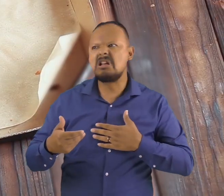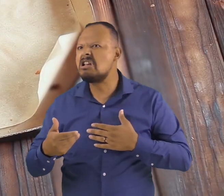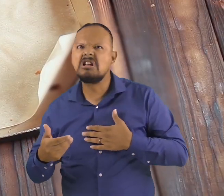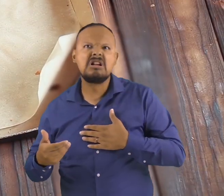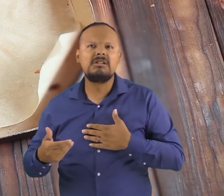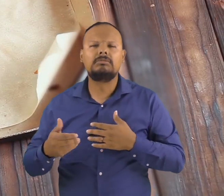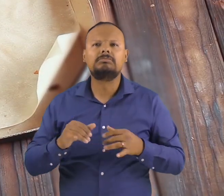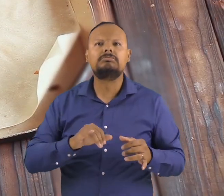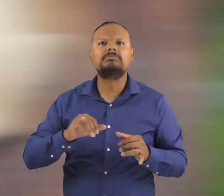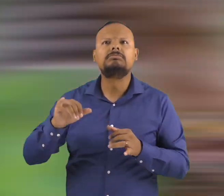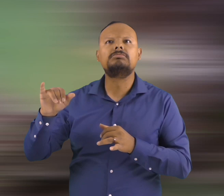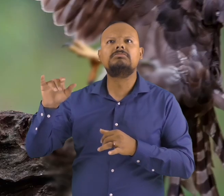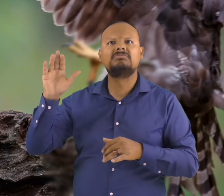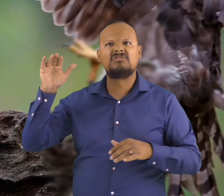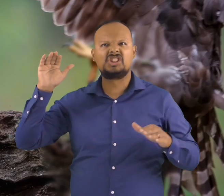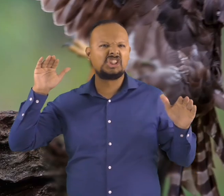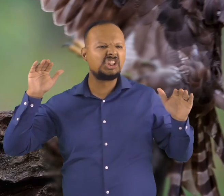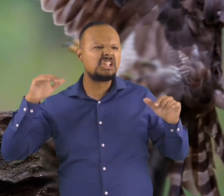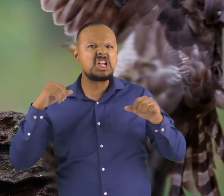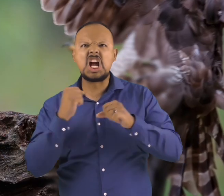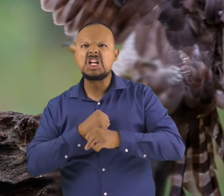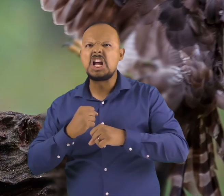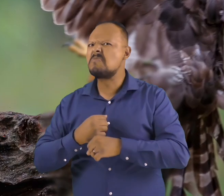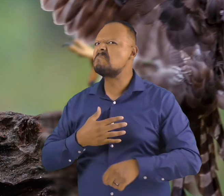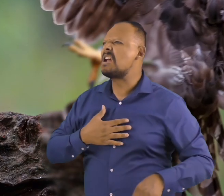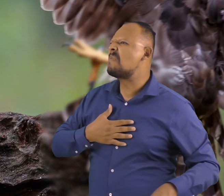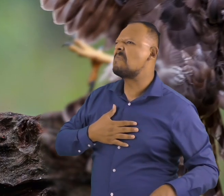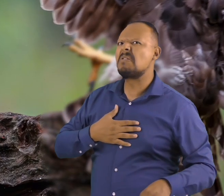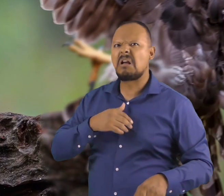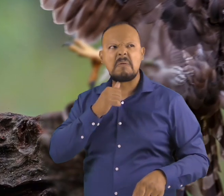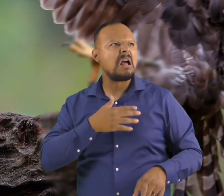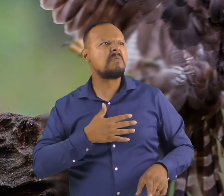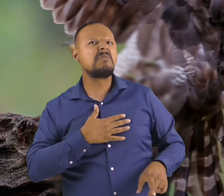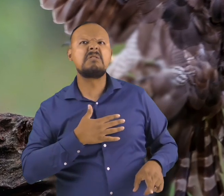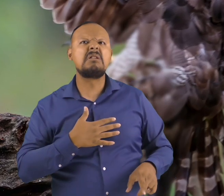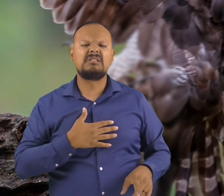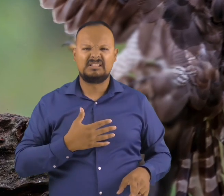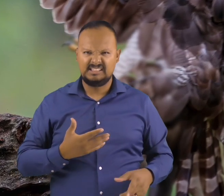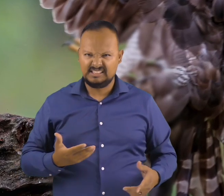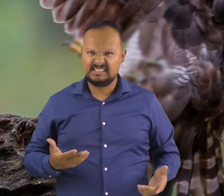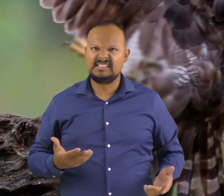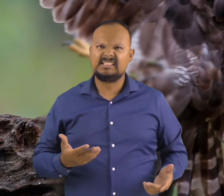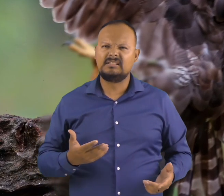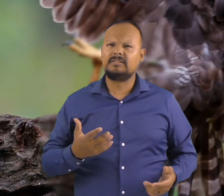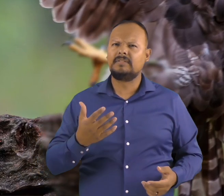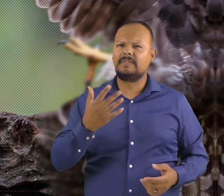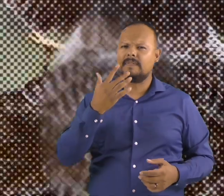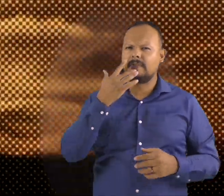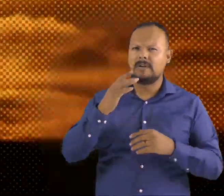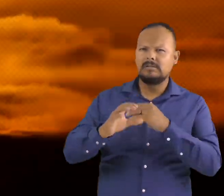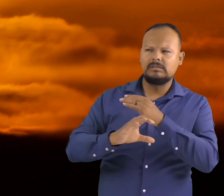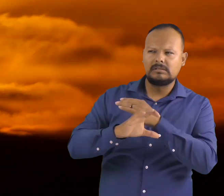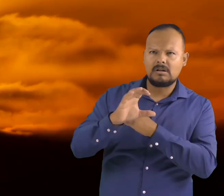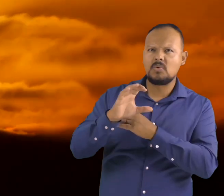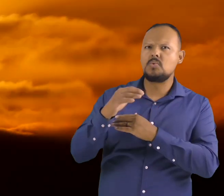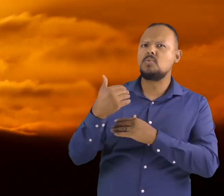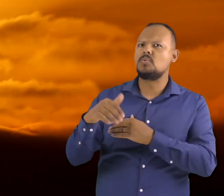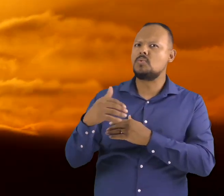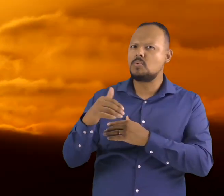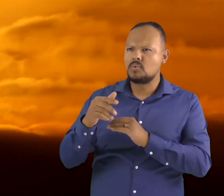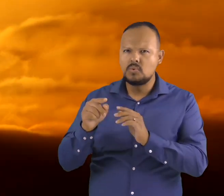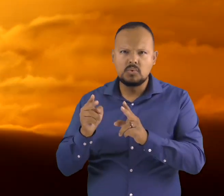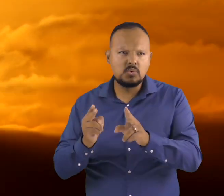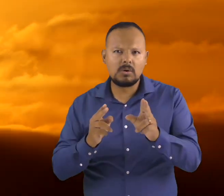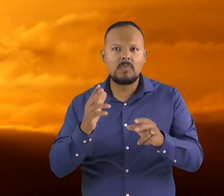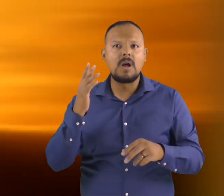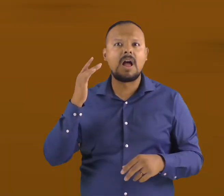last slice of pizza? Sometimes, hawks will fight over their food while flying in the air. They like to